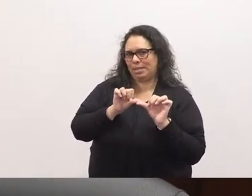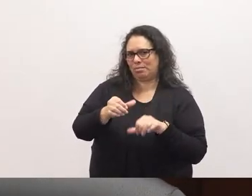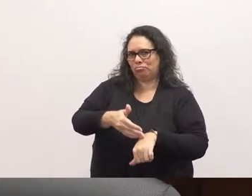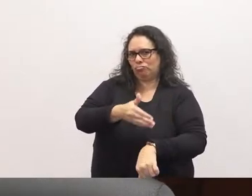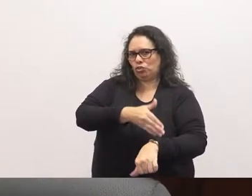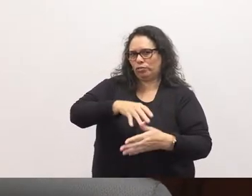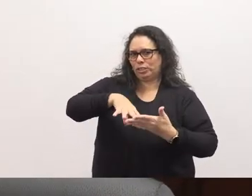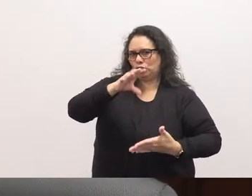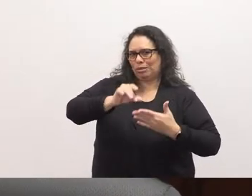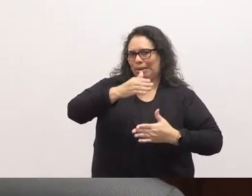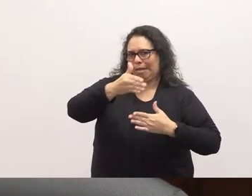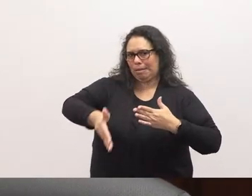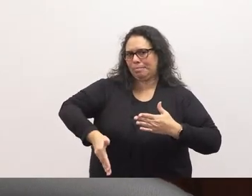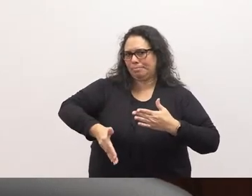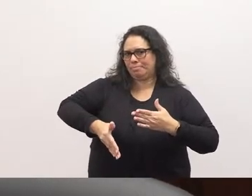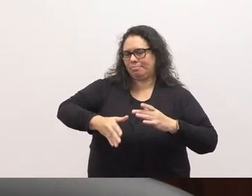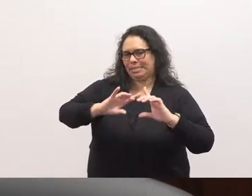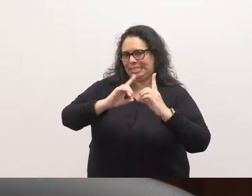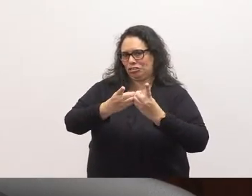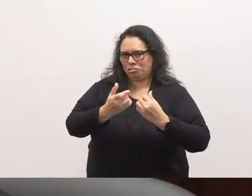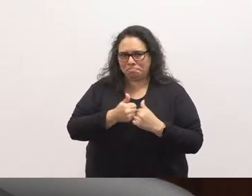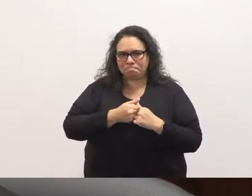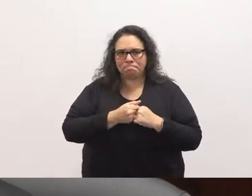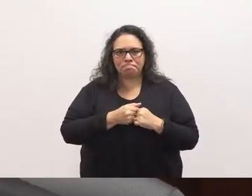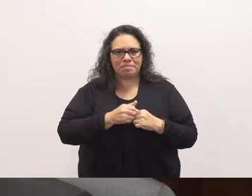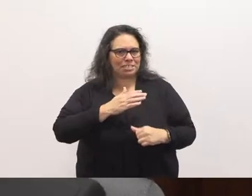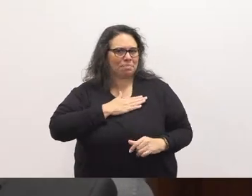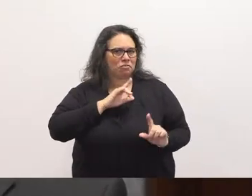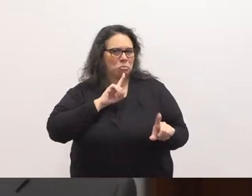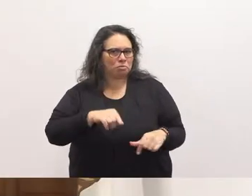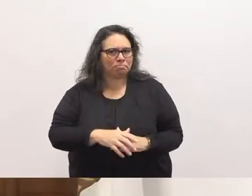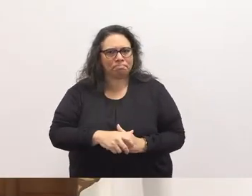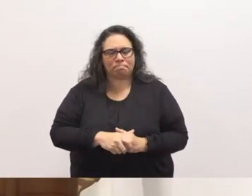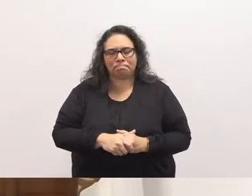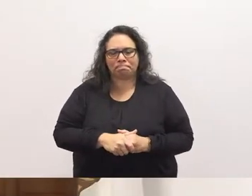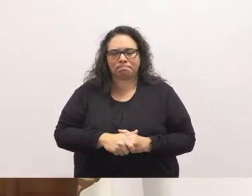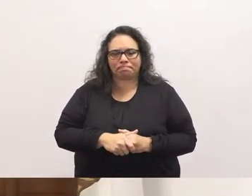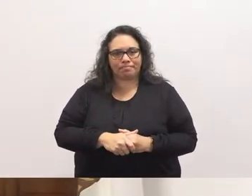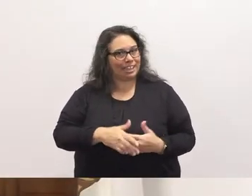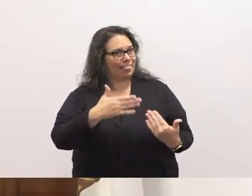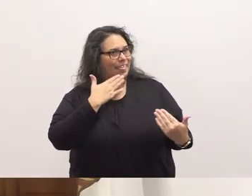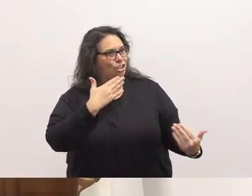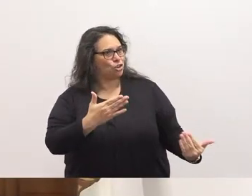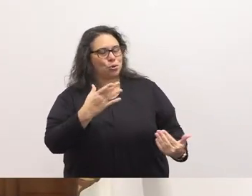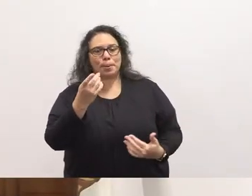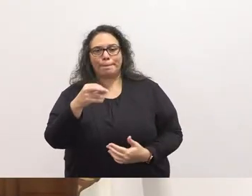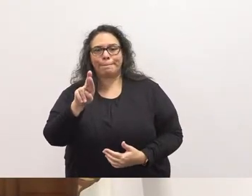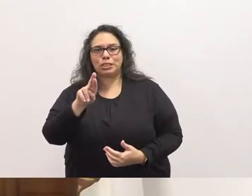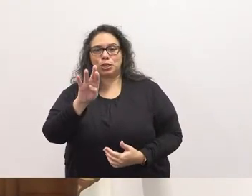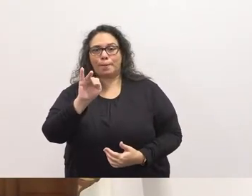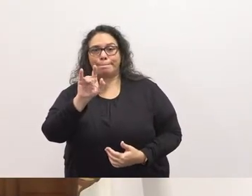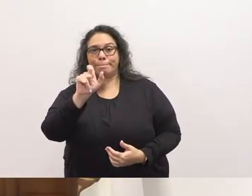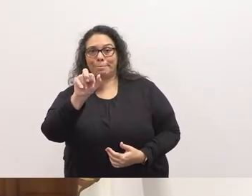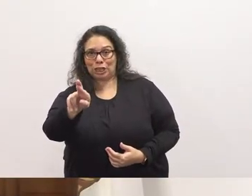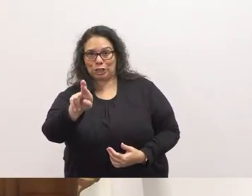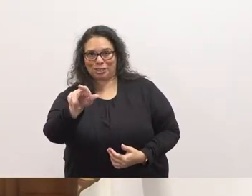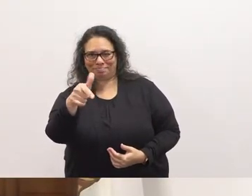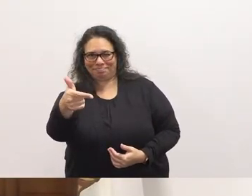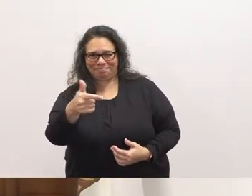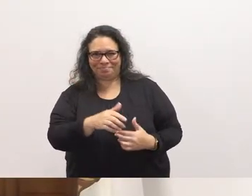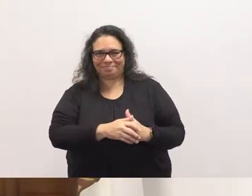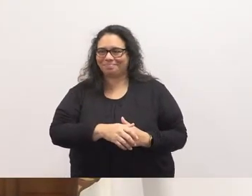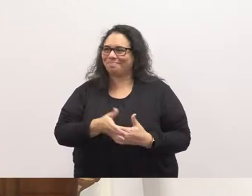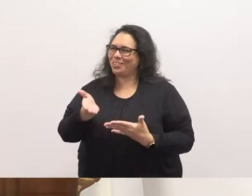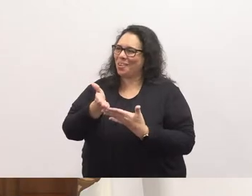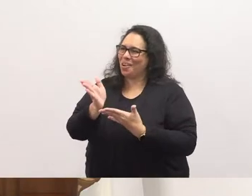student outcomes in our district. That's my report. Thank you. Mr. Miller. All